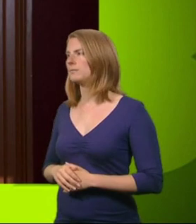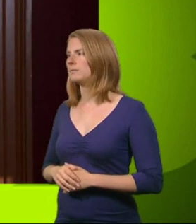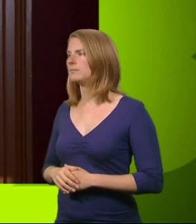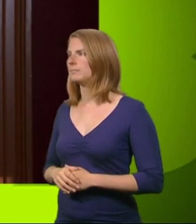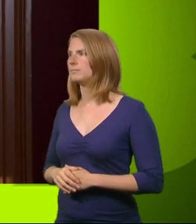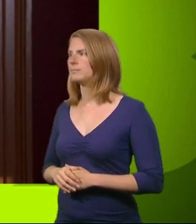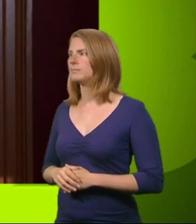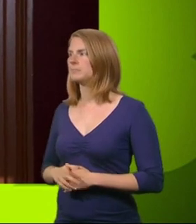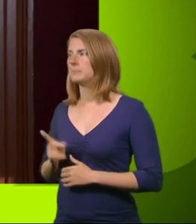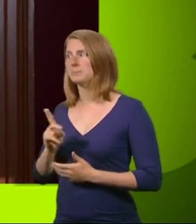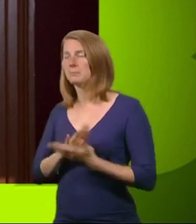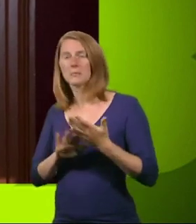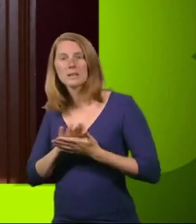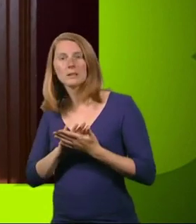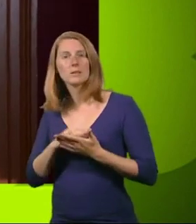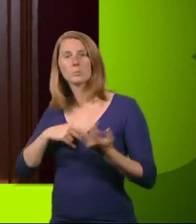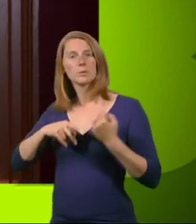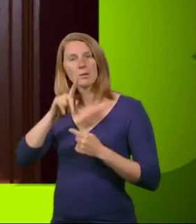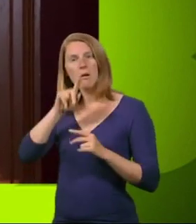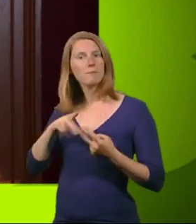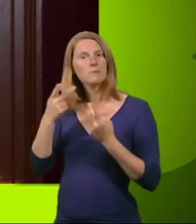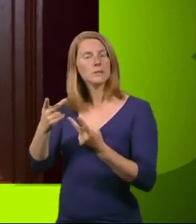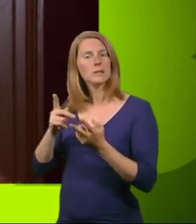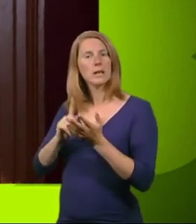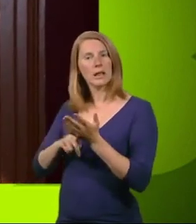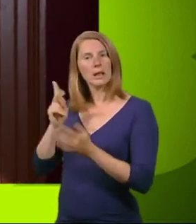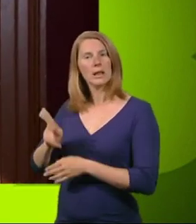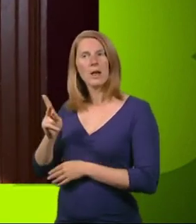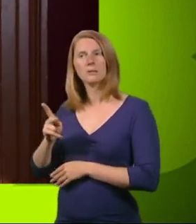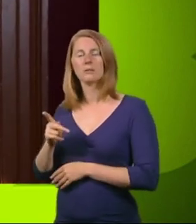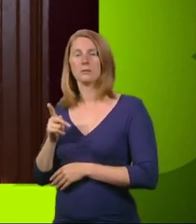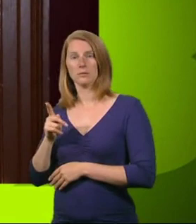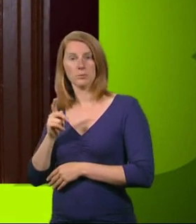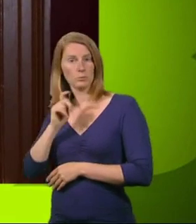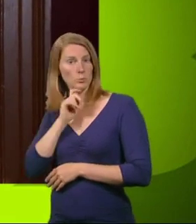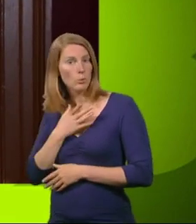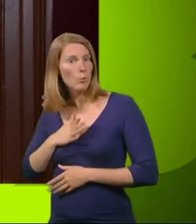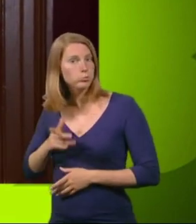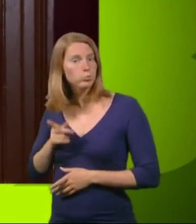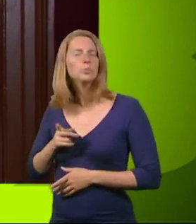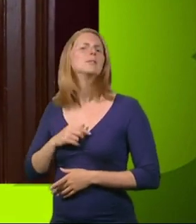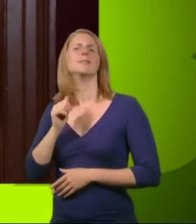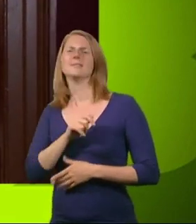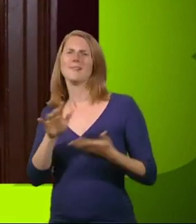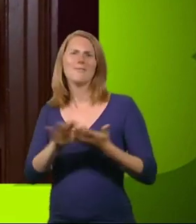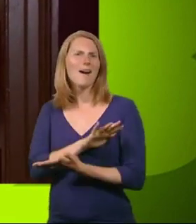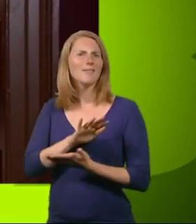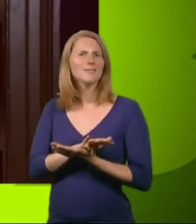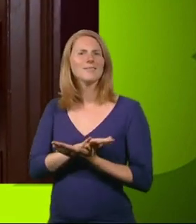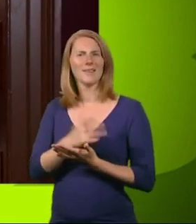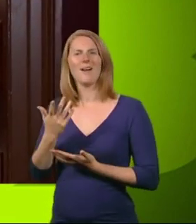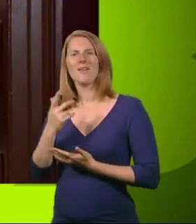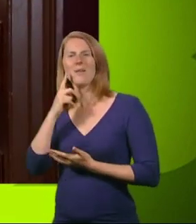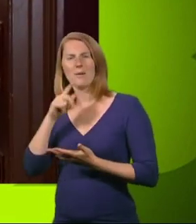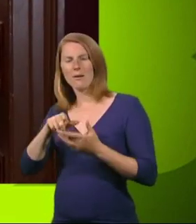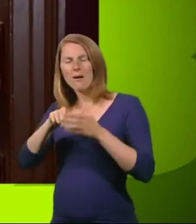So, does this mean that we can't visit Lily again? Would you want to? Yeah, it was really fun. We could have little cards printed. Beaker's babysitting service,